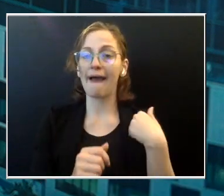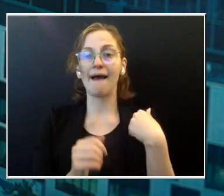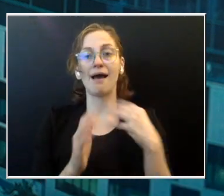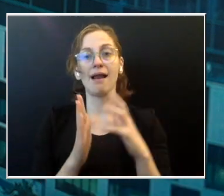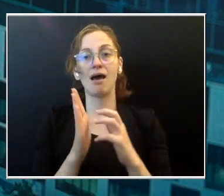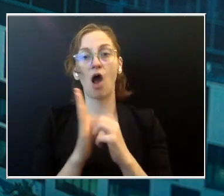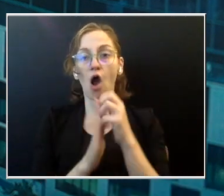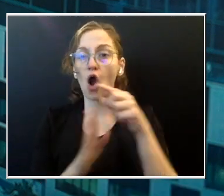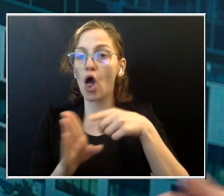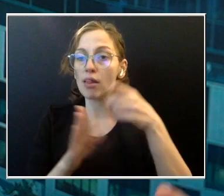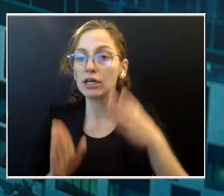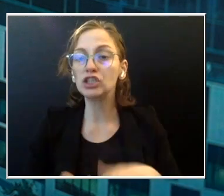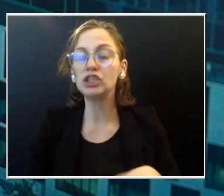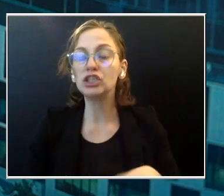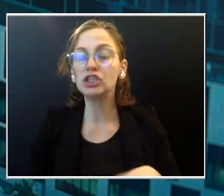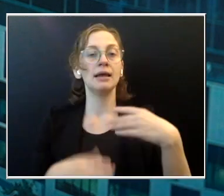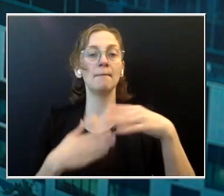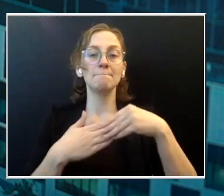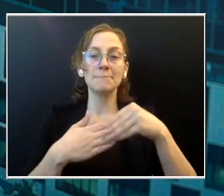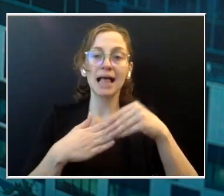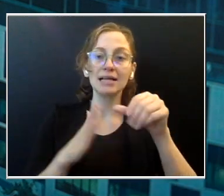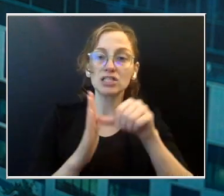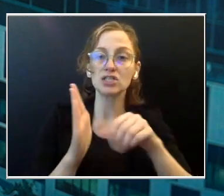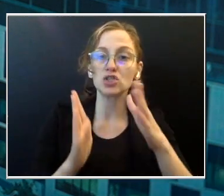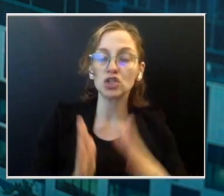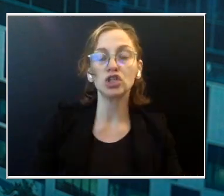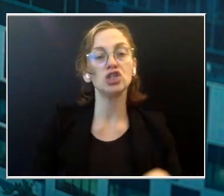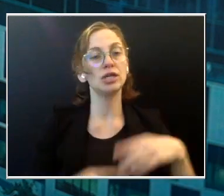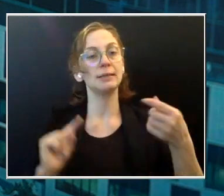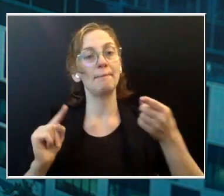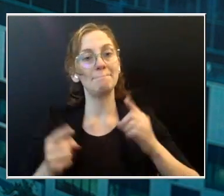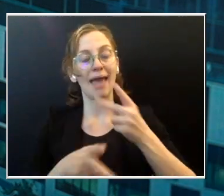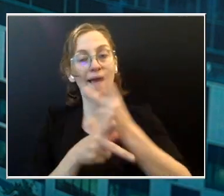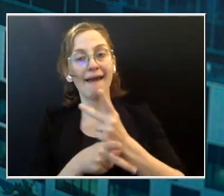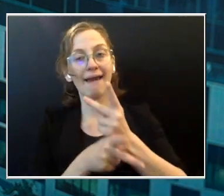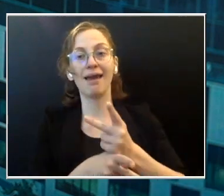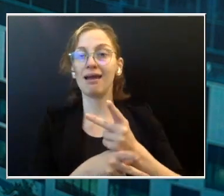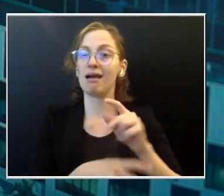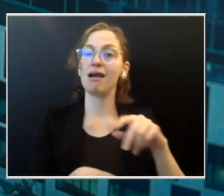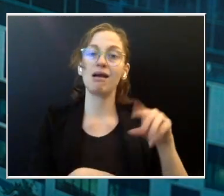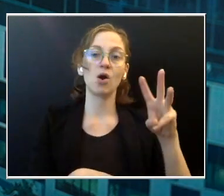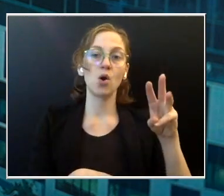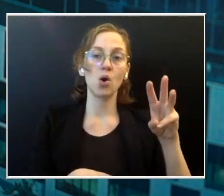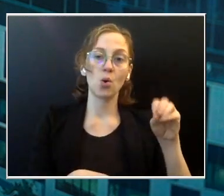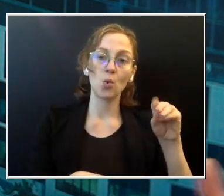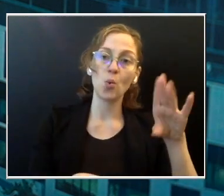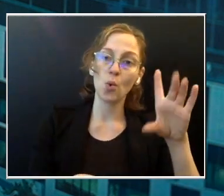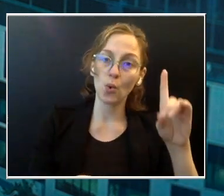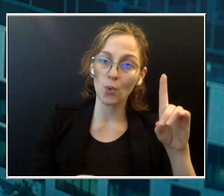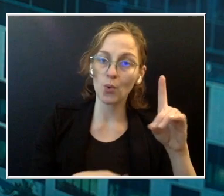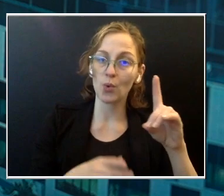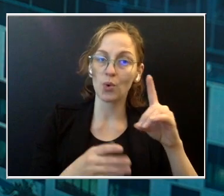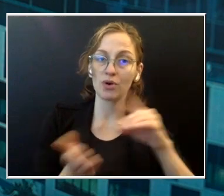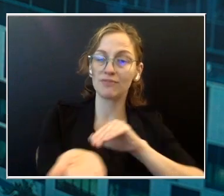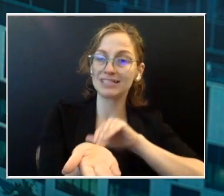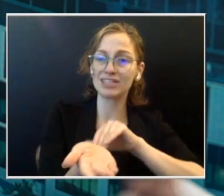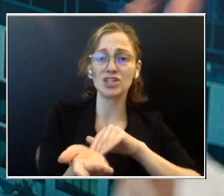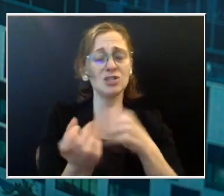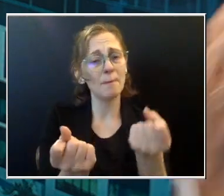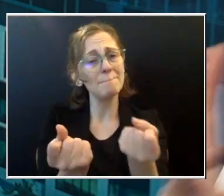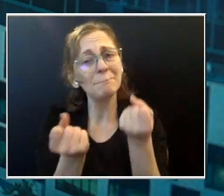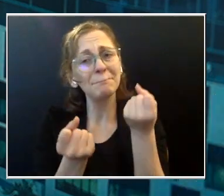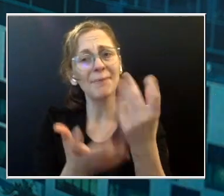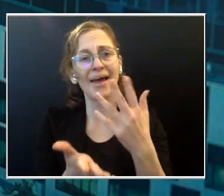wound care physicians. Yes. You had all sorts of people that needed to come around and provide you that support. So sometimes what happens with patients is